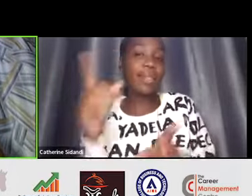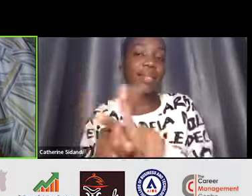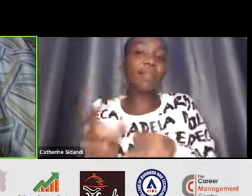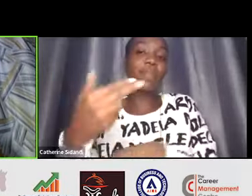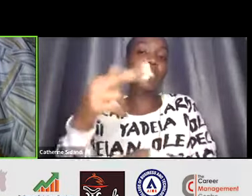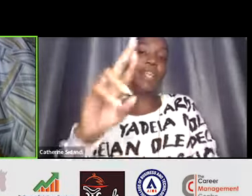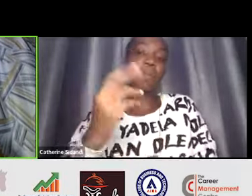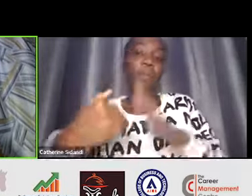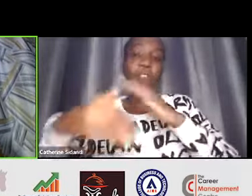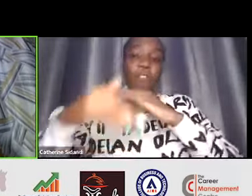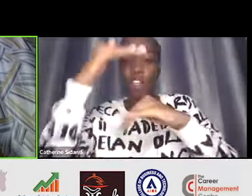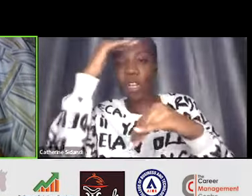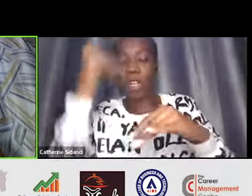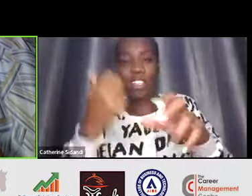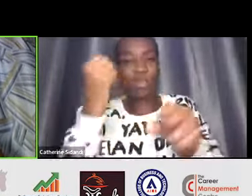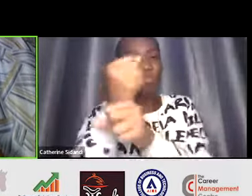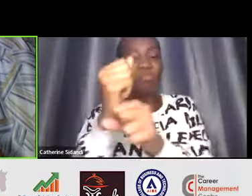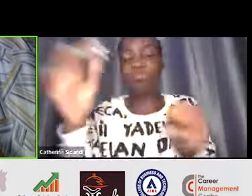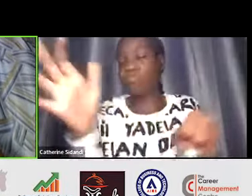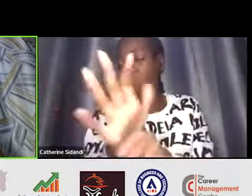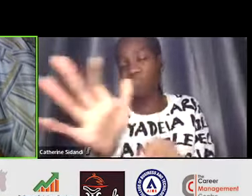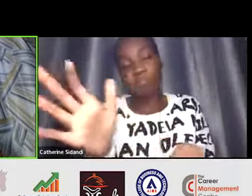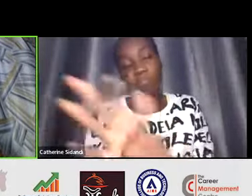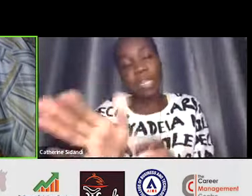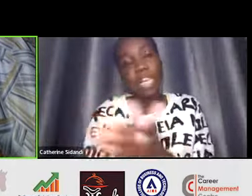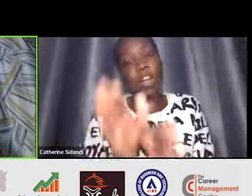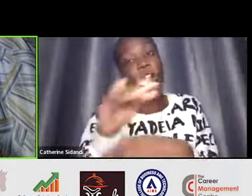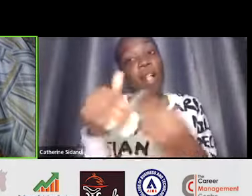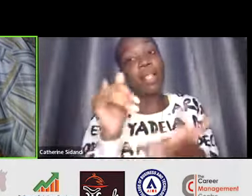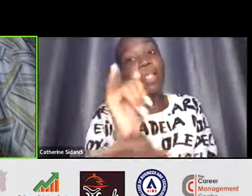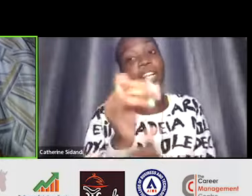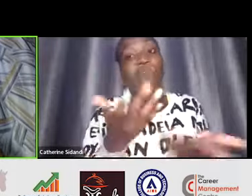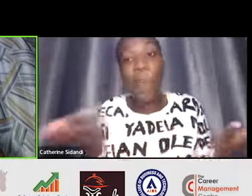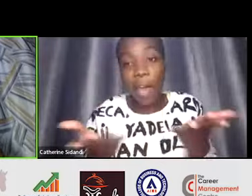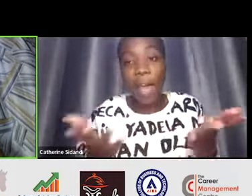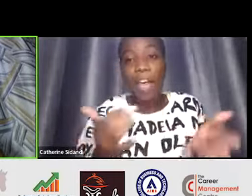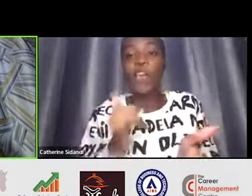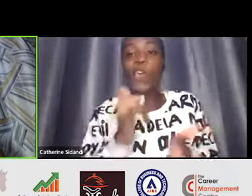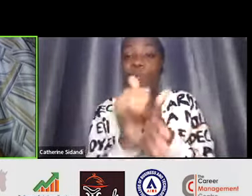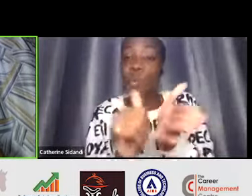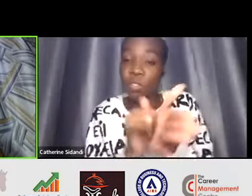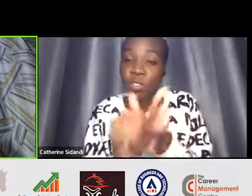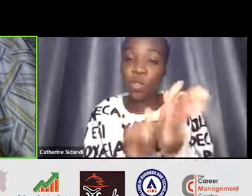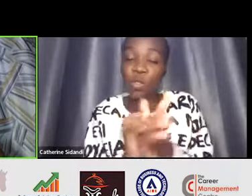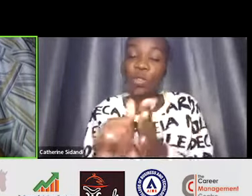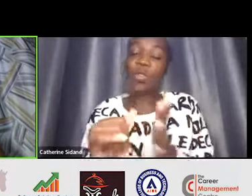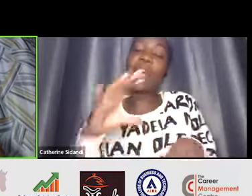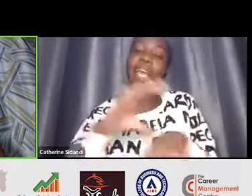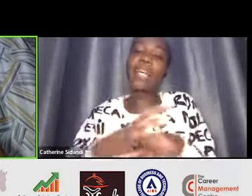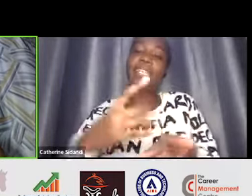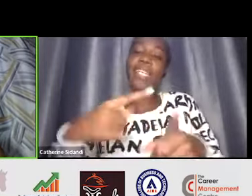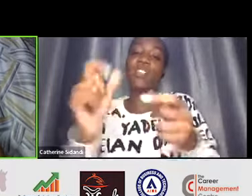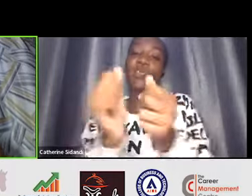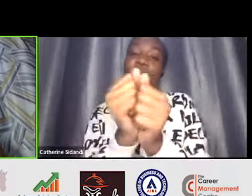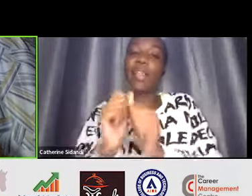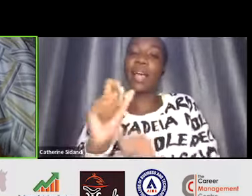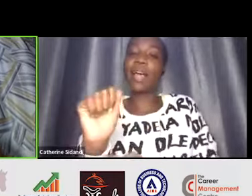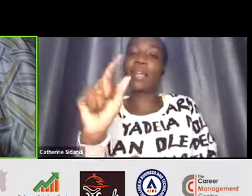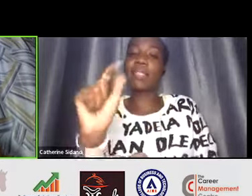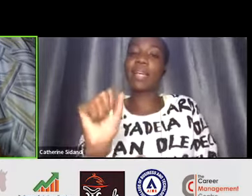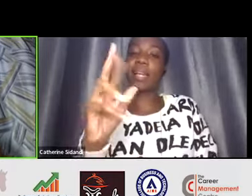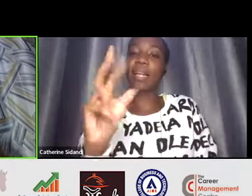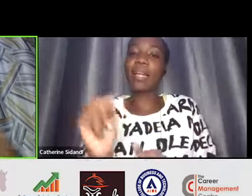have done quite a lot, and all this content is available on our YouTube channel, Get It Right with Atara Solutions, and I'm sure the team will be